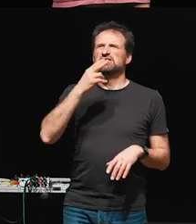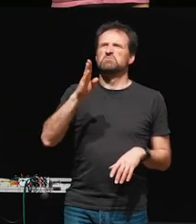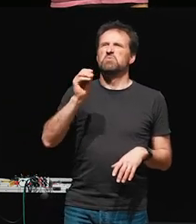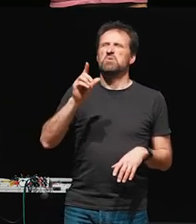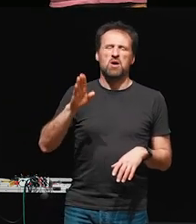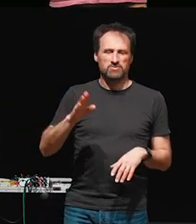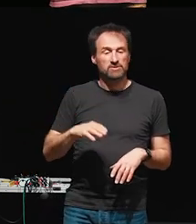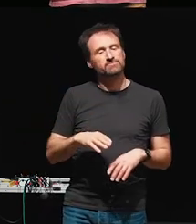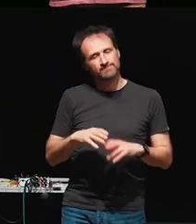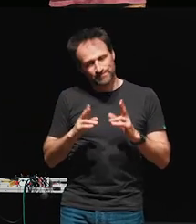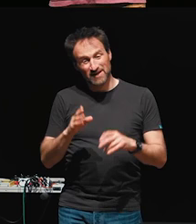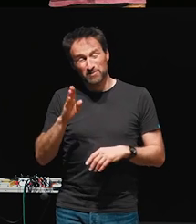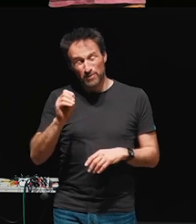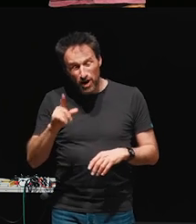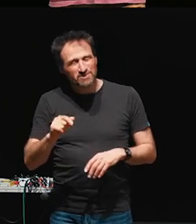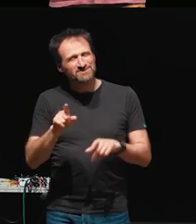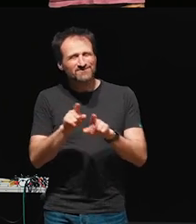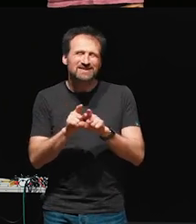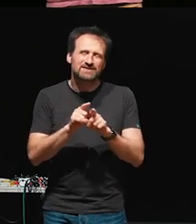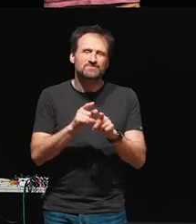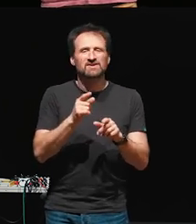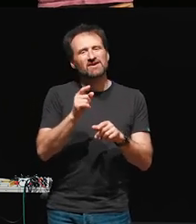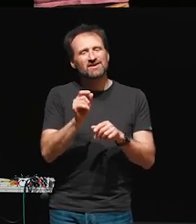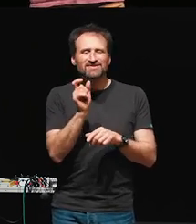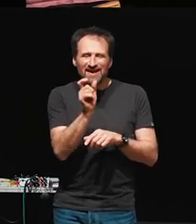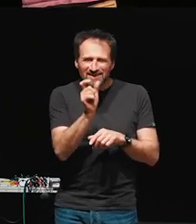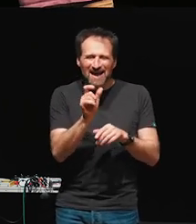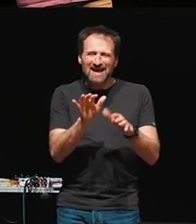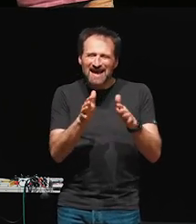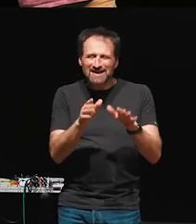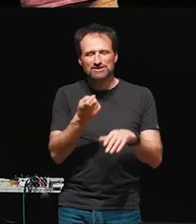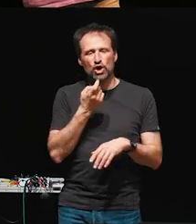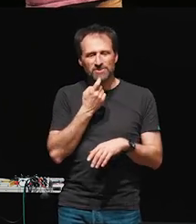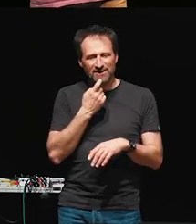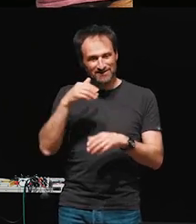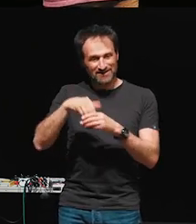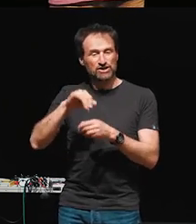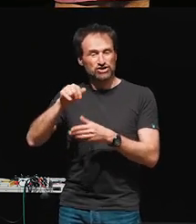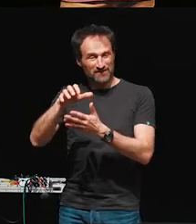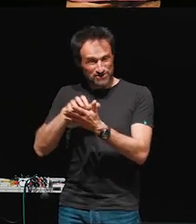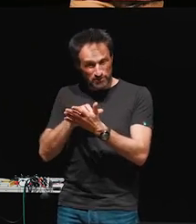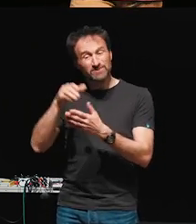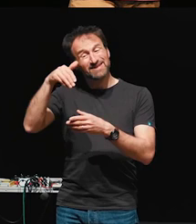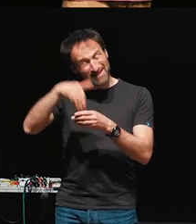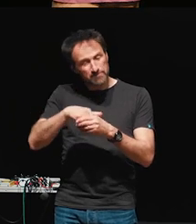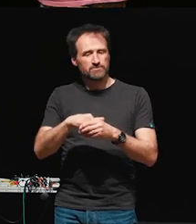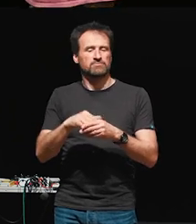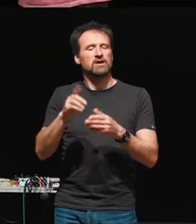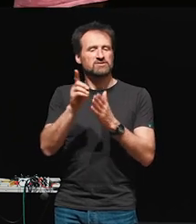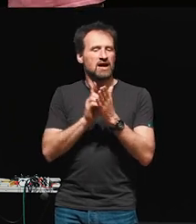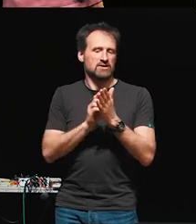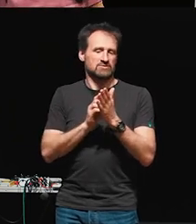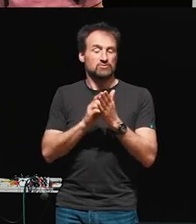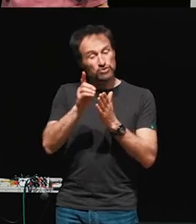is really just a file-like object in JavaScript that represents some data. That data can be a string. And if your string happens to contain